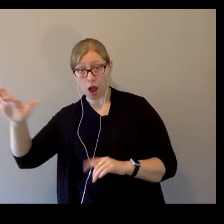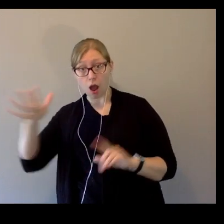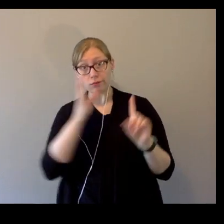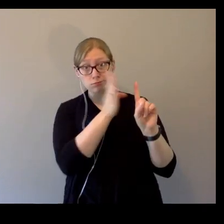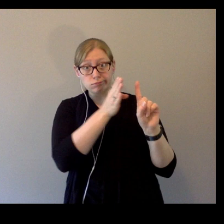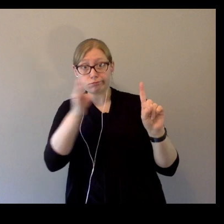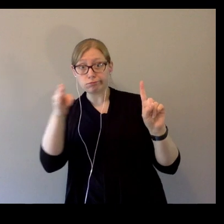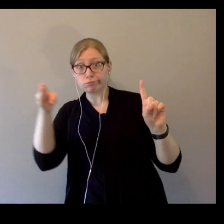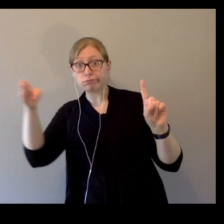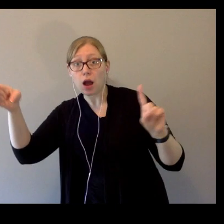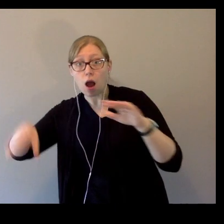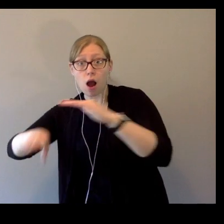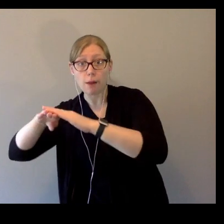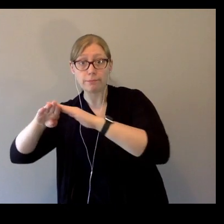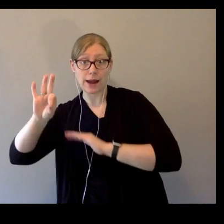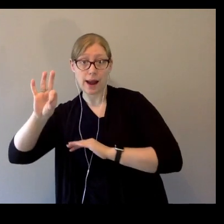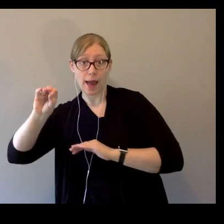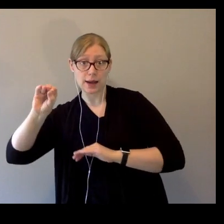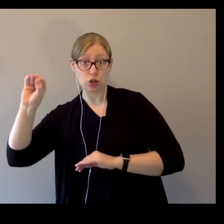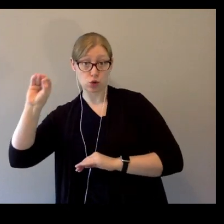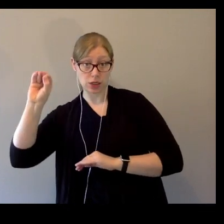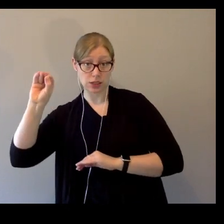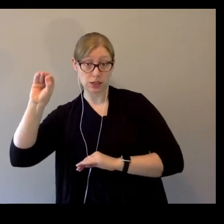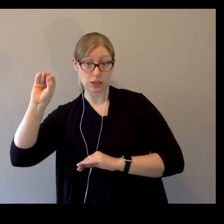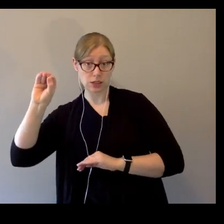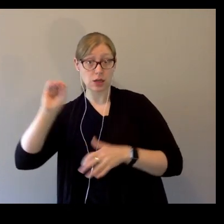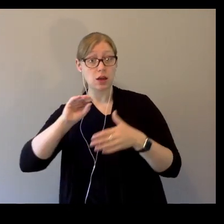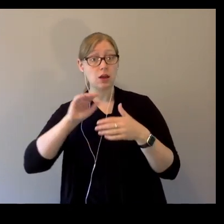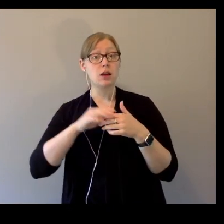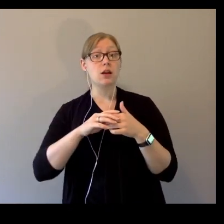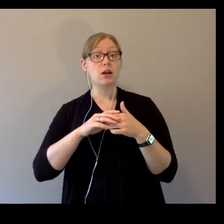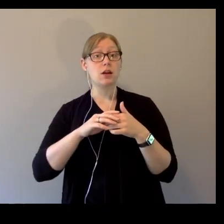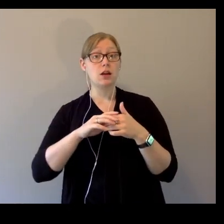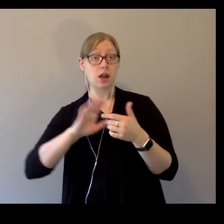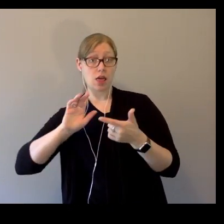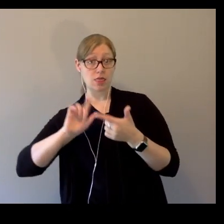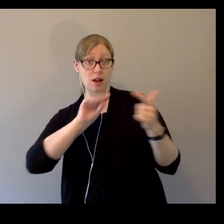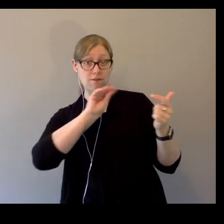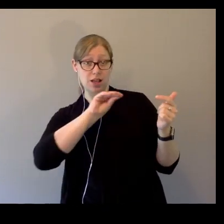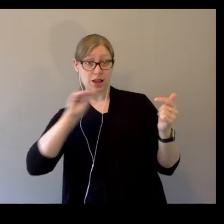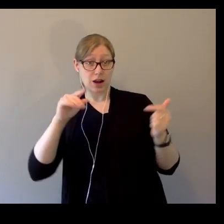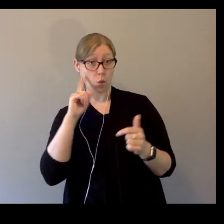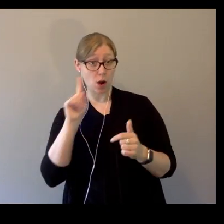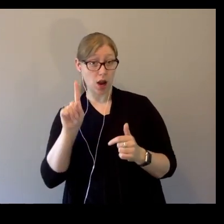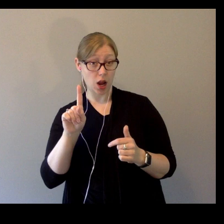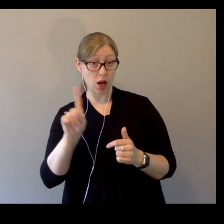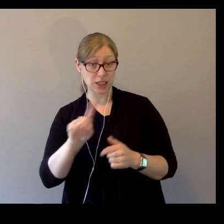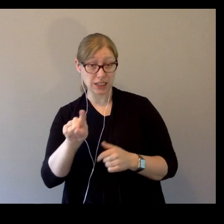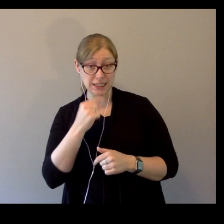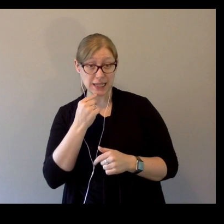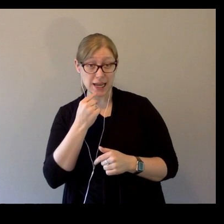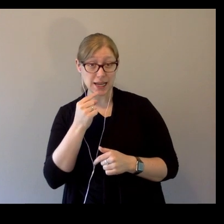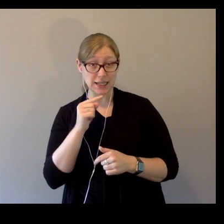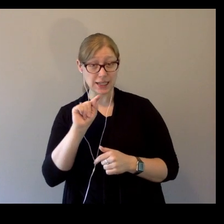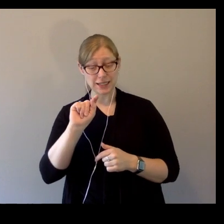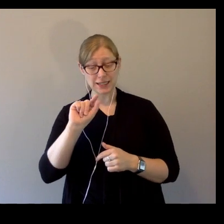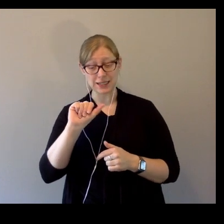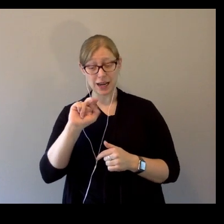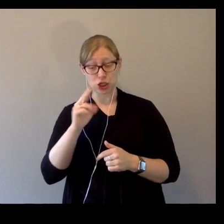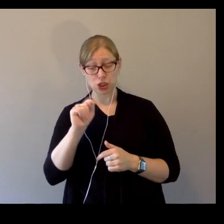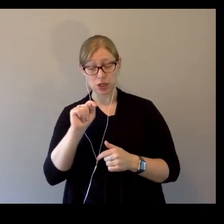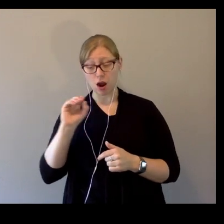all the way to 90 degrees. And fill it in where it says tangent of theta. So if you take a few minutes to do